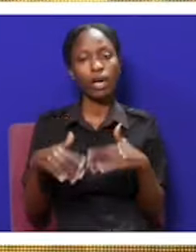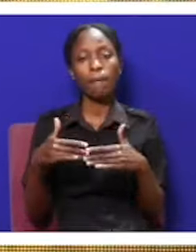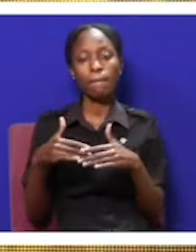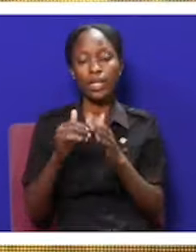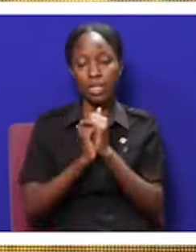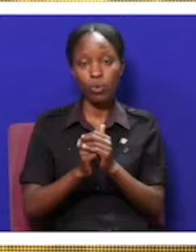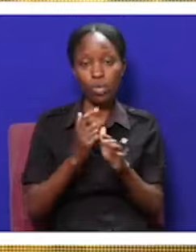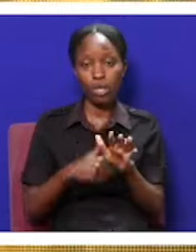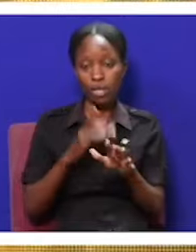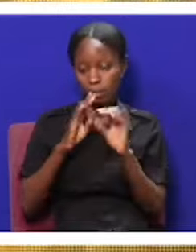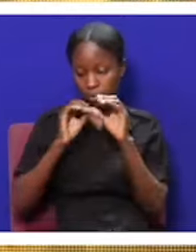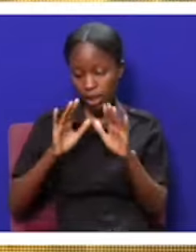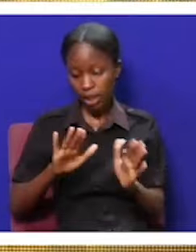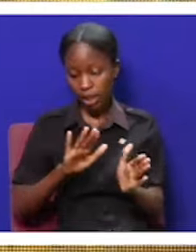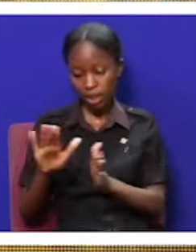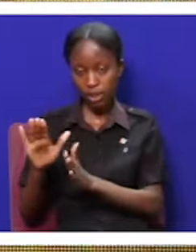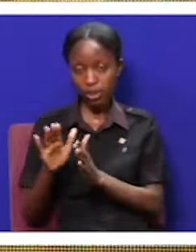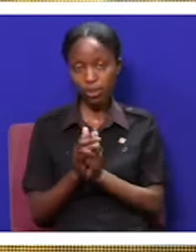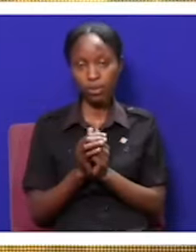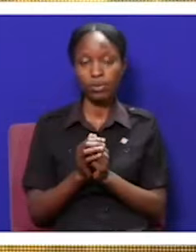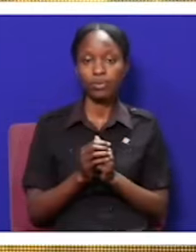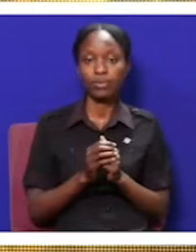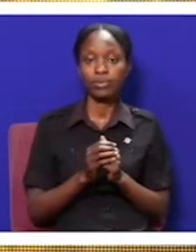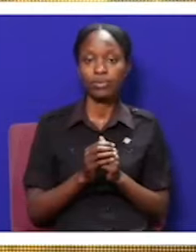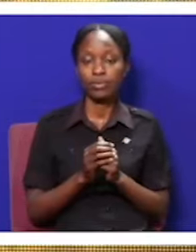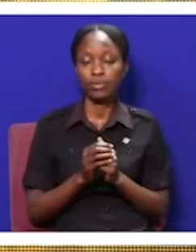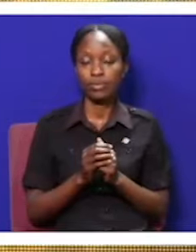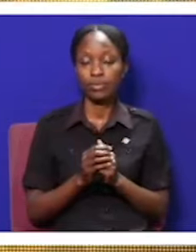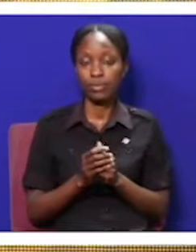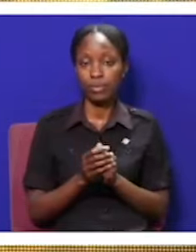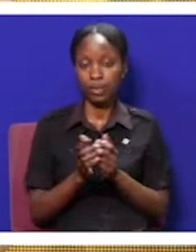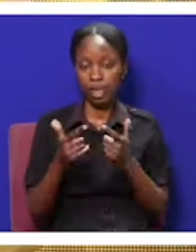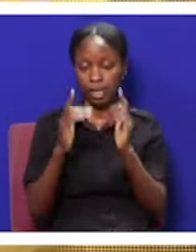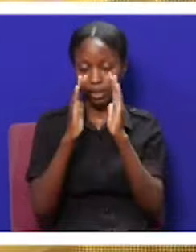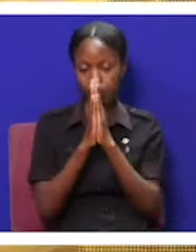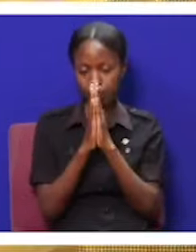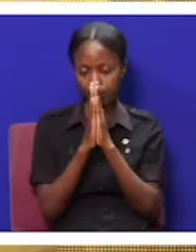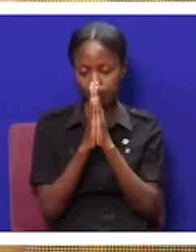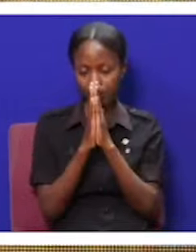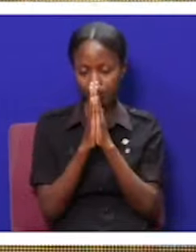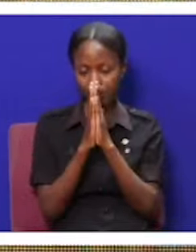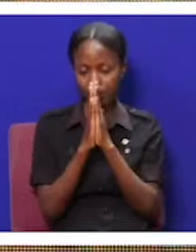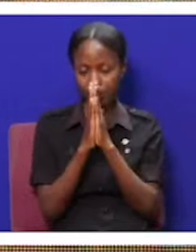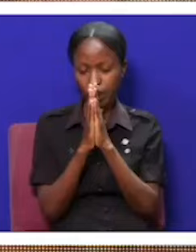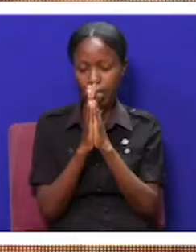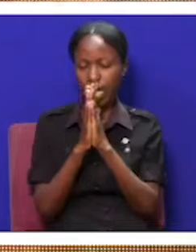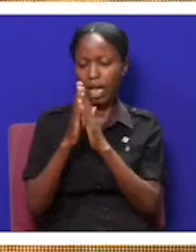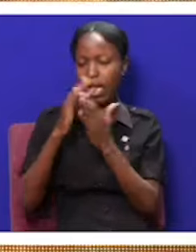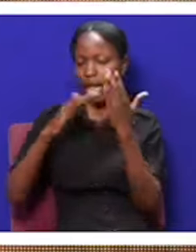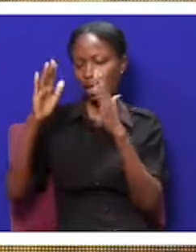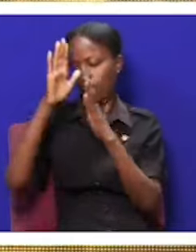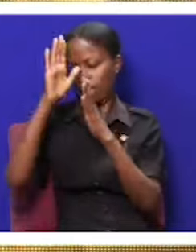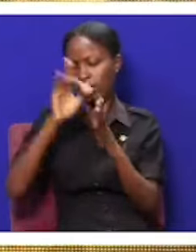blessed. And so we are going to pray before we begin our lesson. So let's pray. Our dear Heavenly